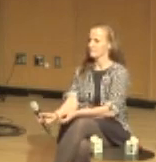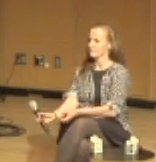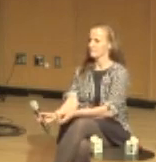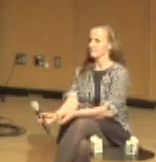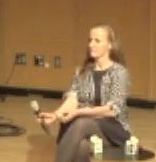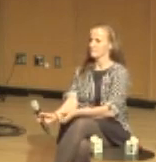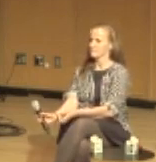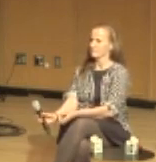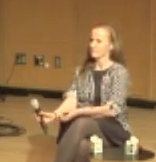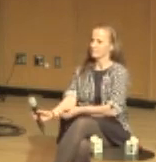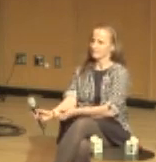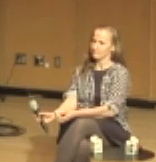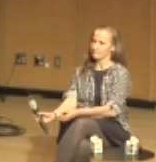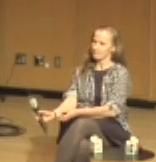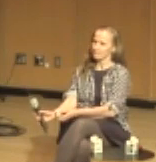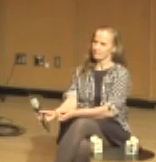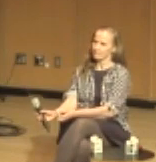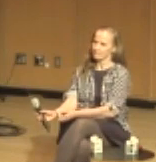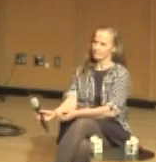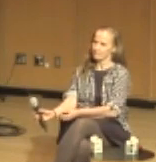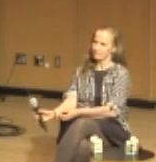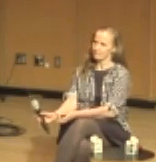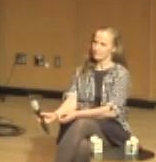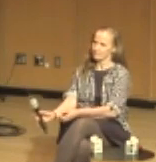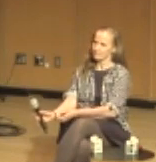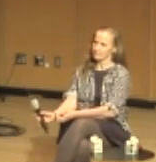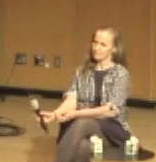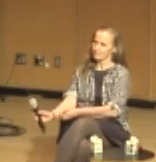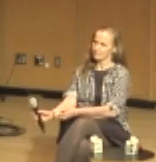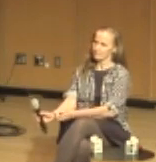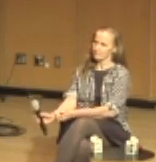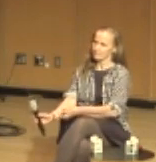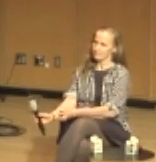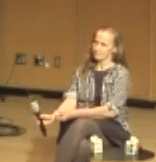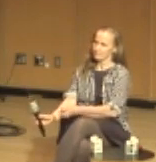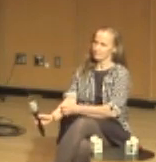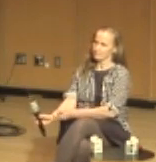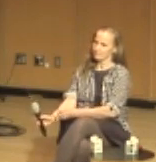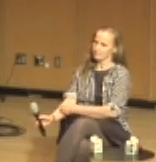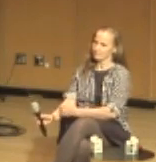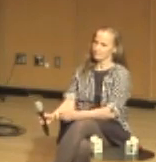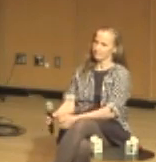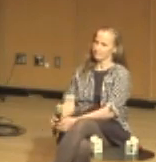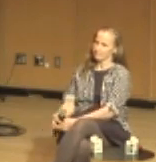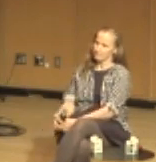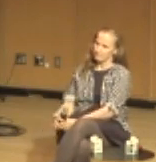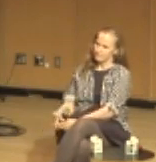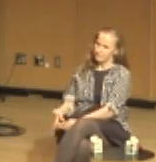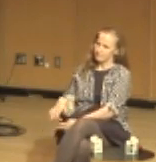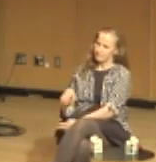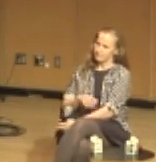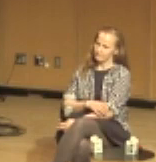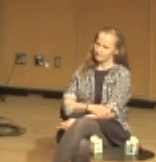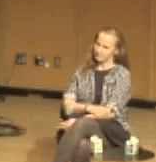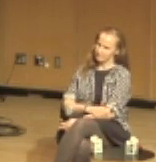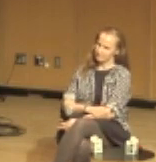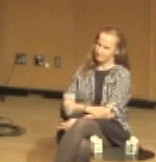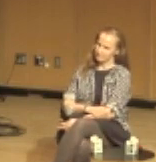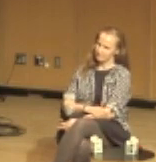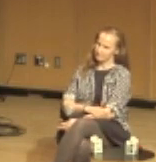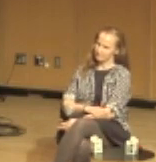really got into it when when you just start hearing it coming o you know the the language kind